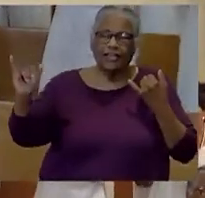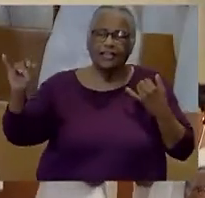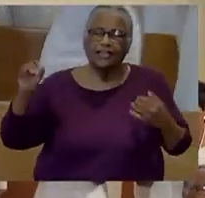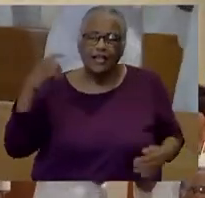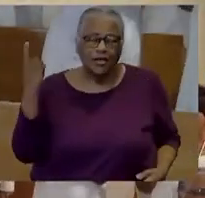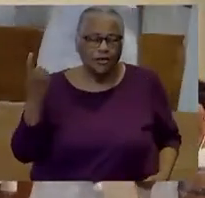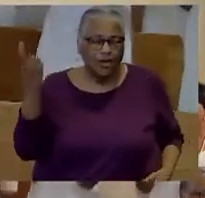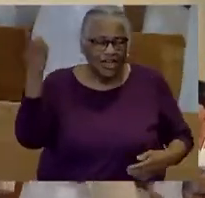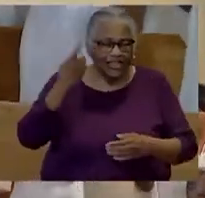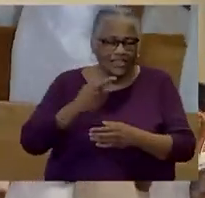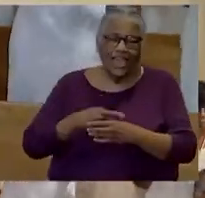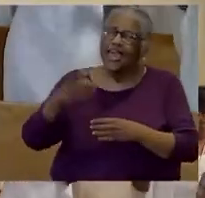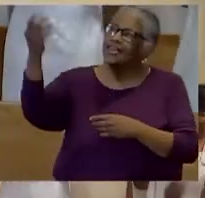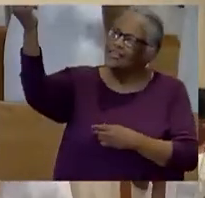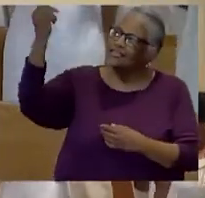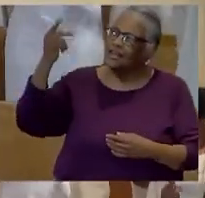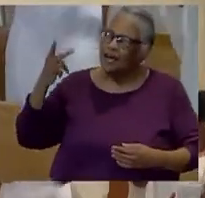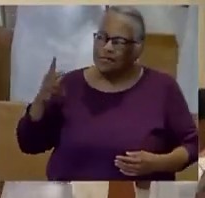One day,